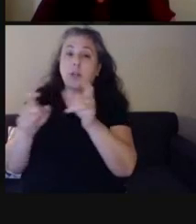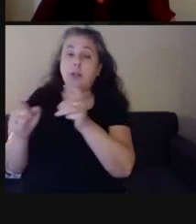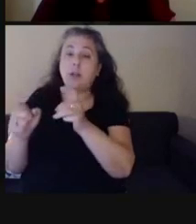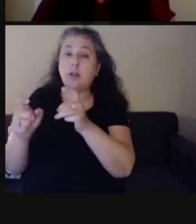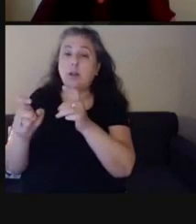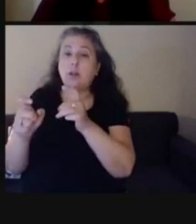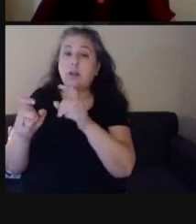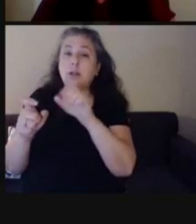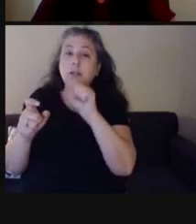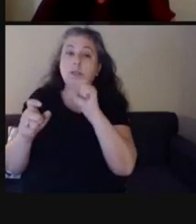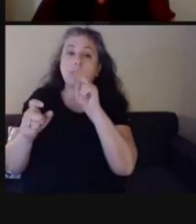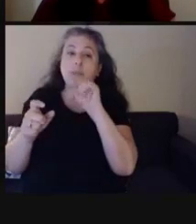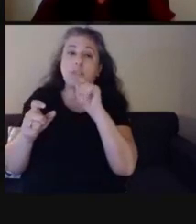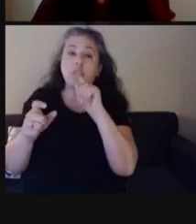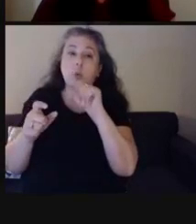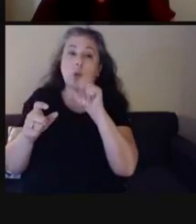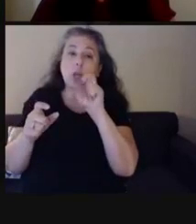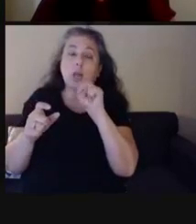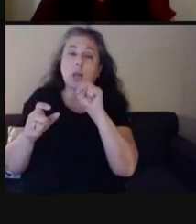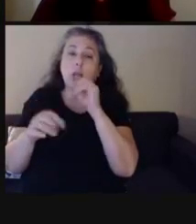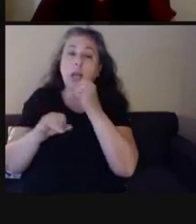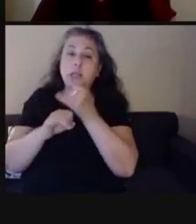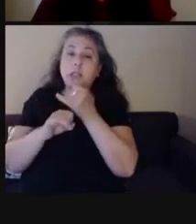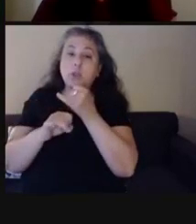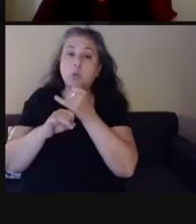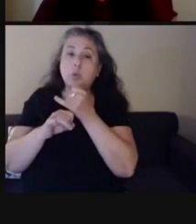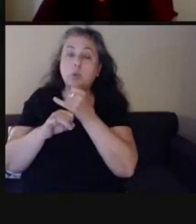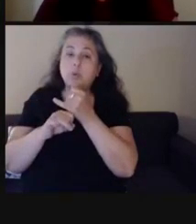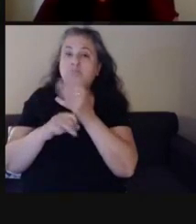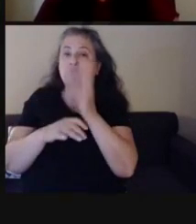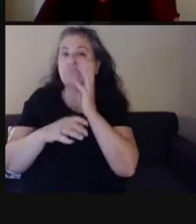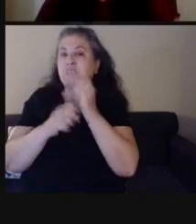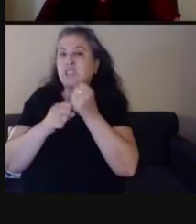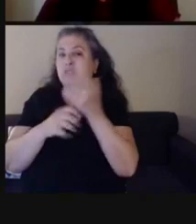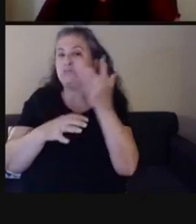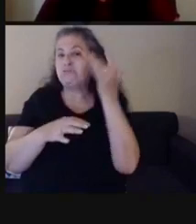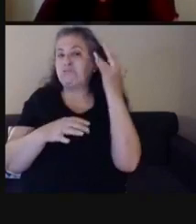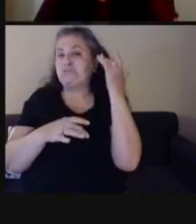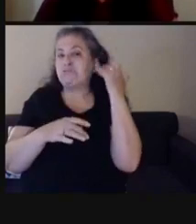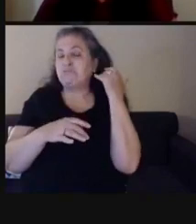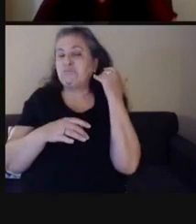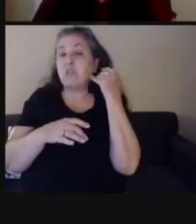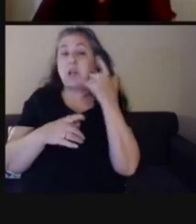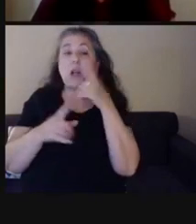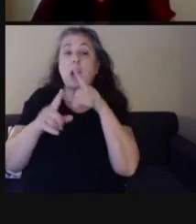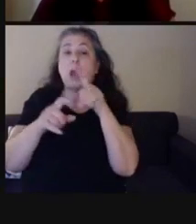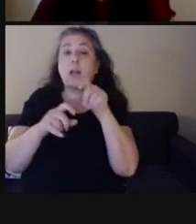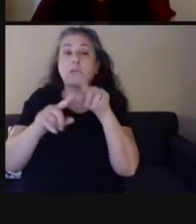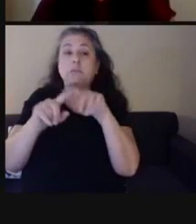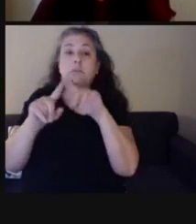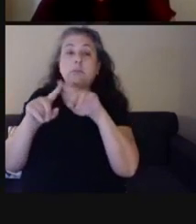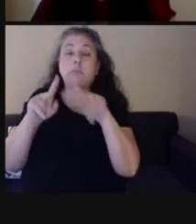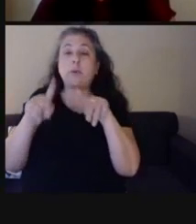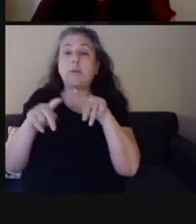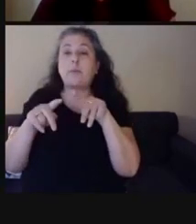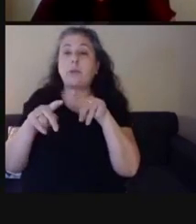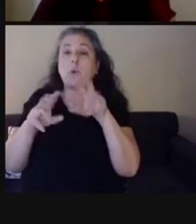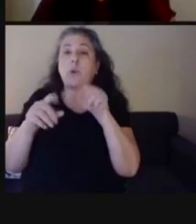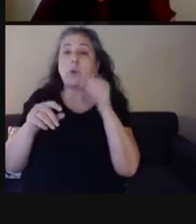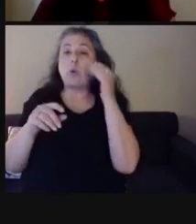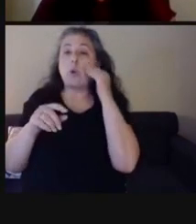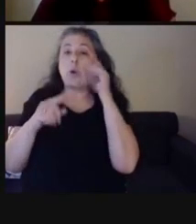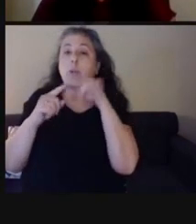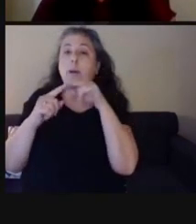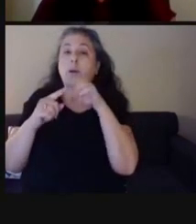the Smithsonian Institute years back. And they asked folks, what do you know about